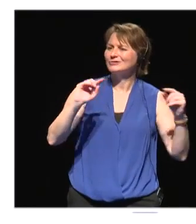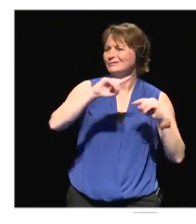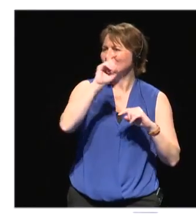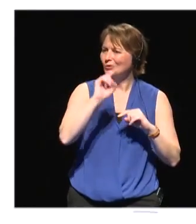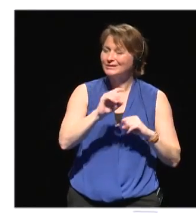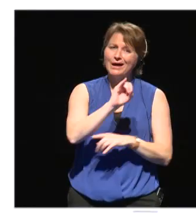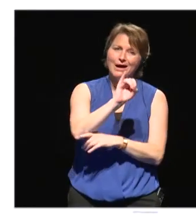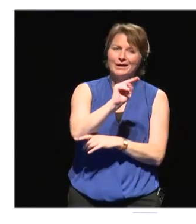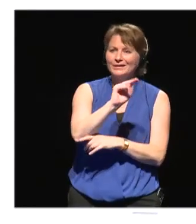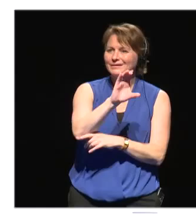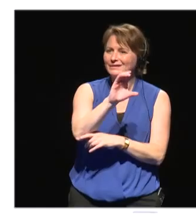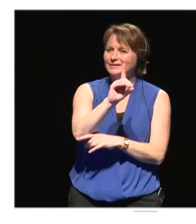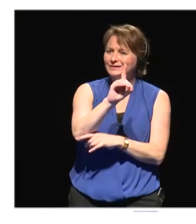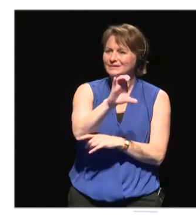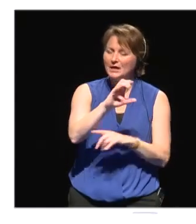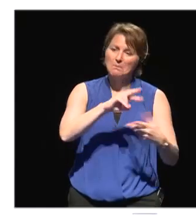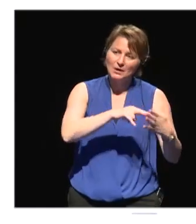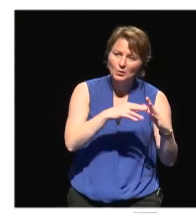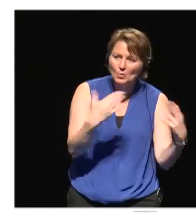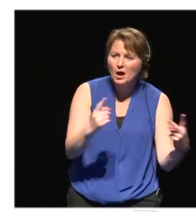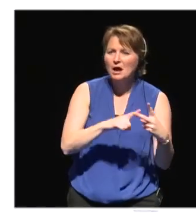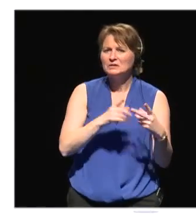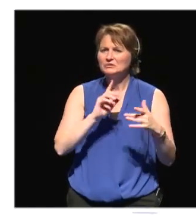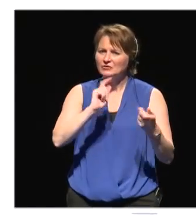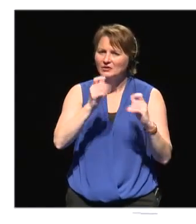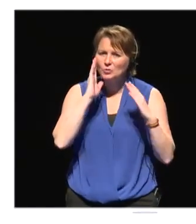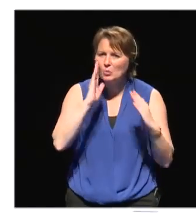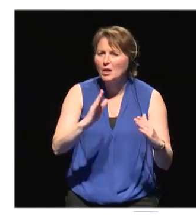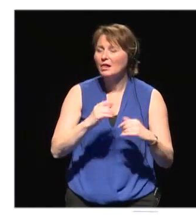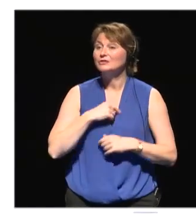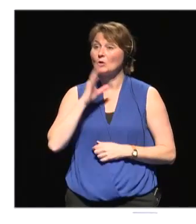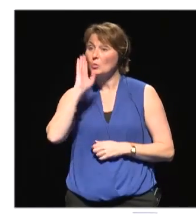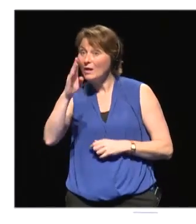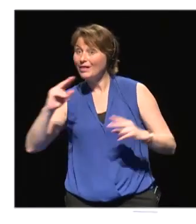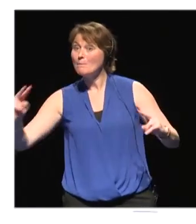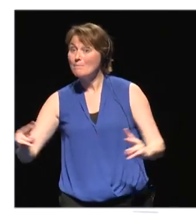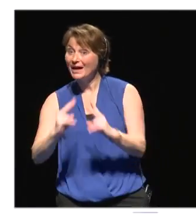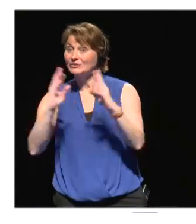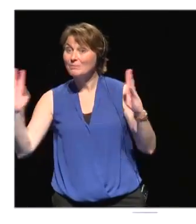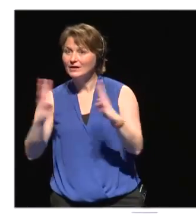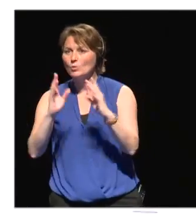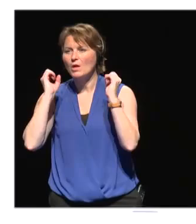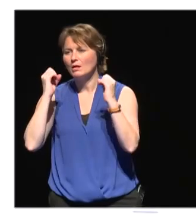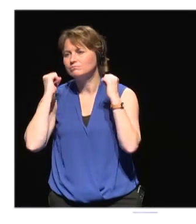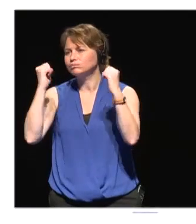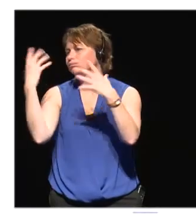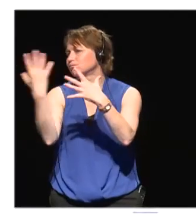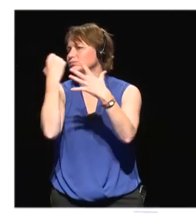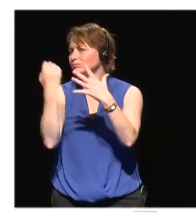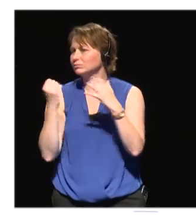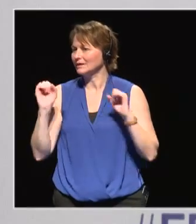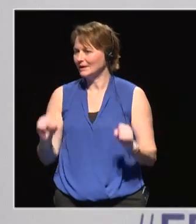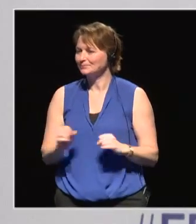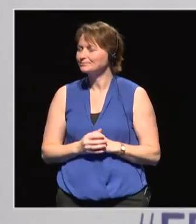we deliver change in the run-up to Paris, how we make sure that Paris is a success. Jos Del Becker, to start at this